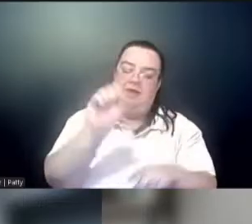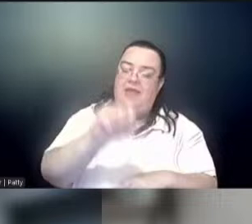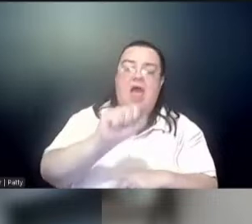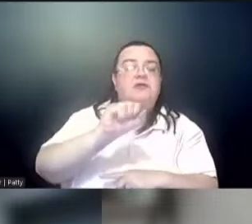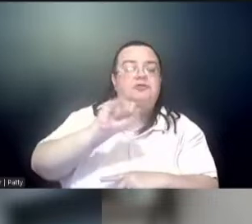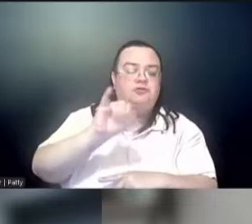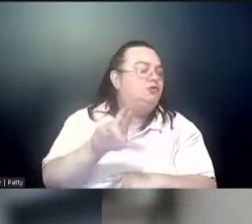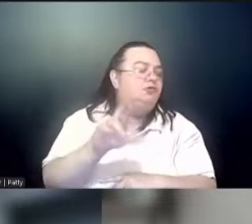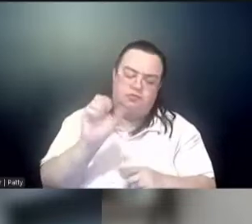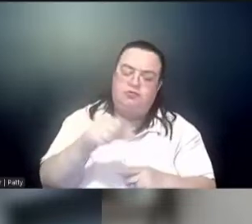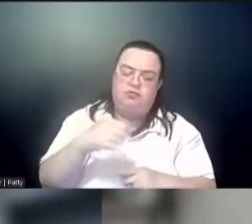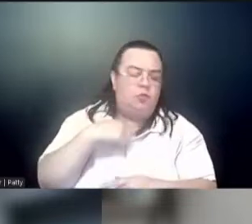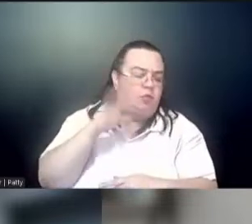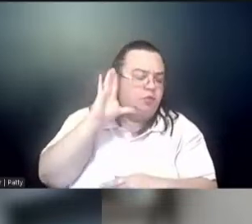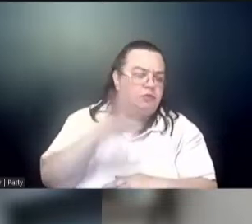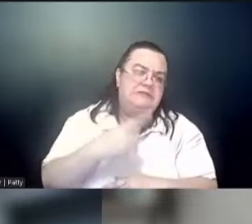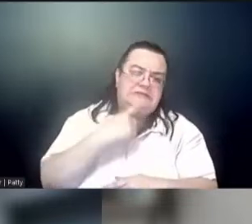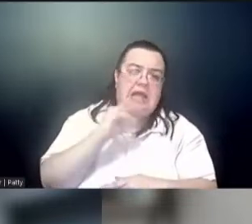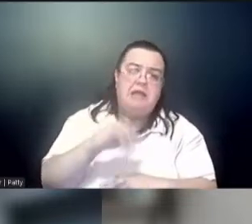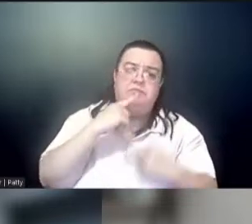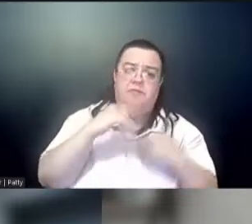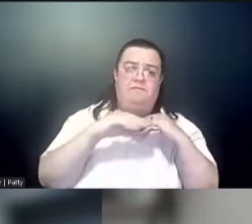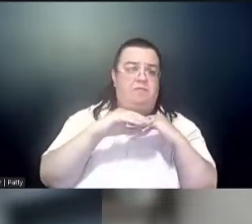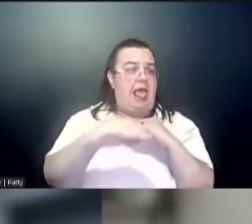is flat.